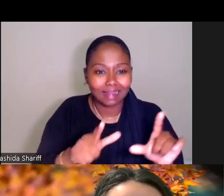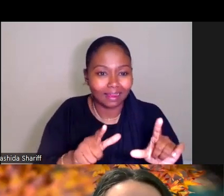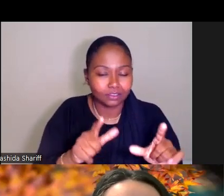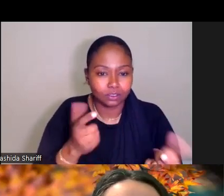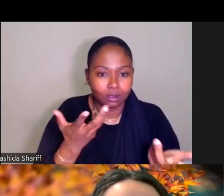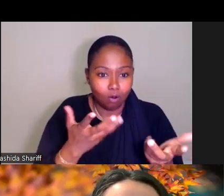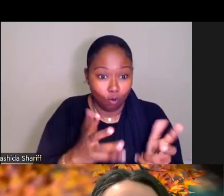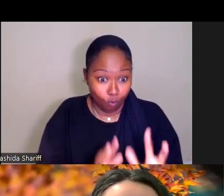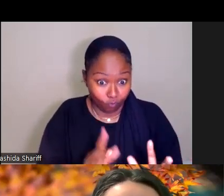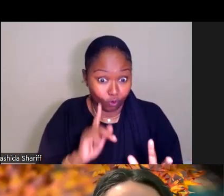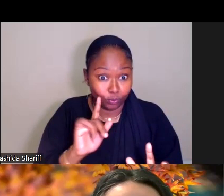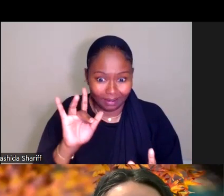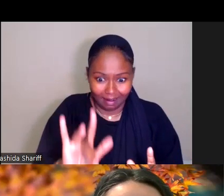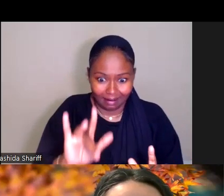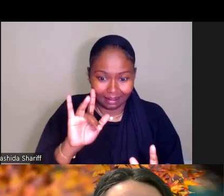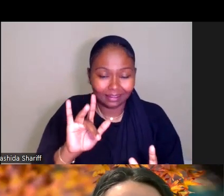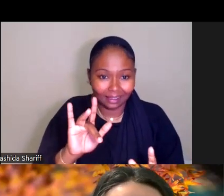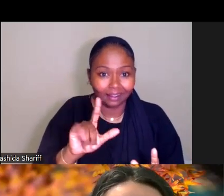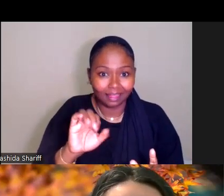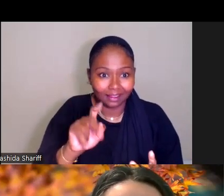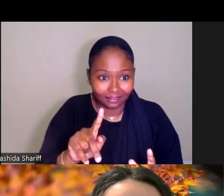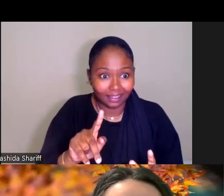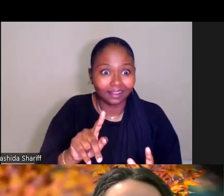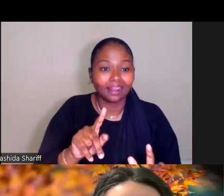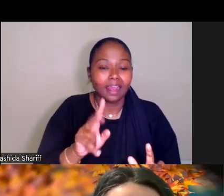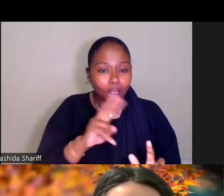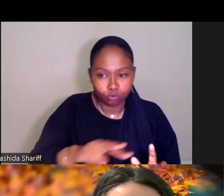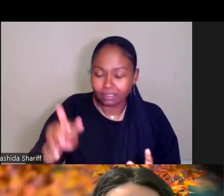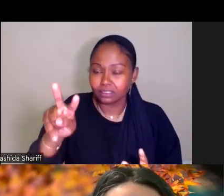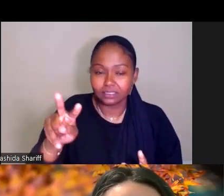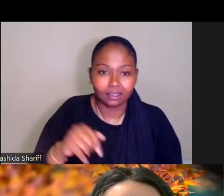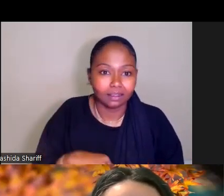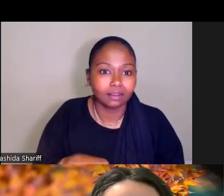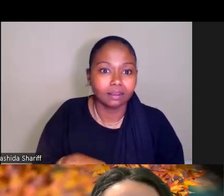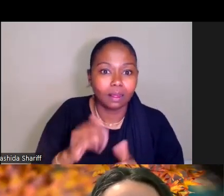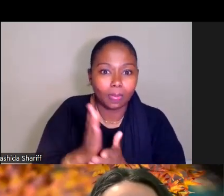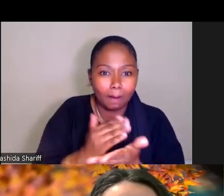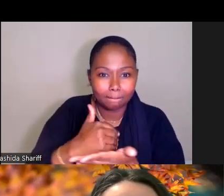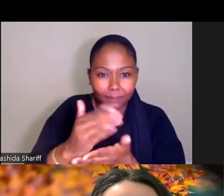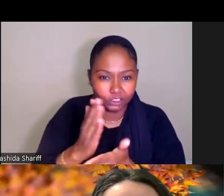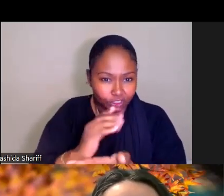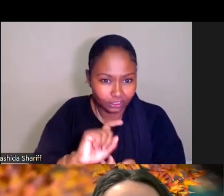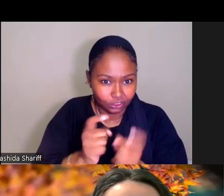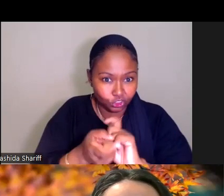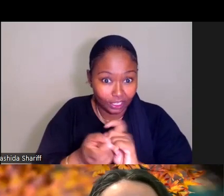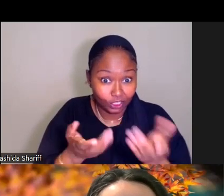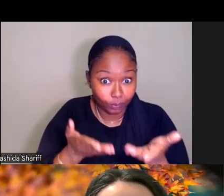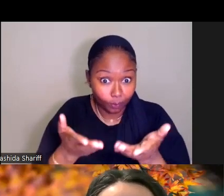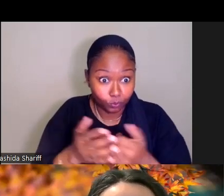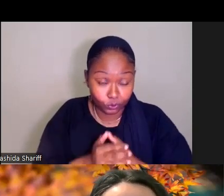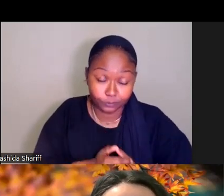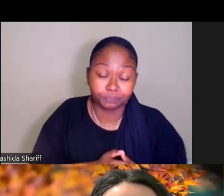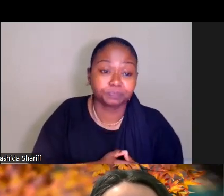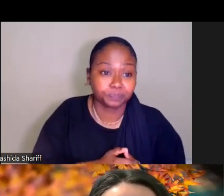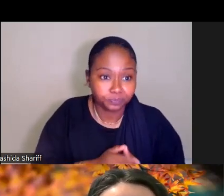and that'll take you directly to the budget change proposal, so you can see that exact language. State Public